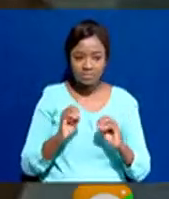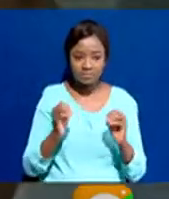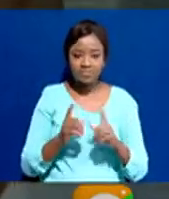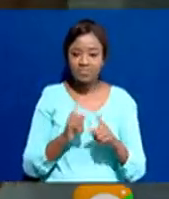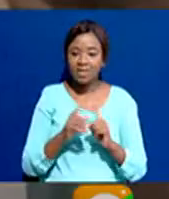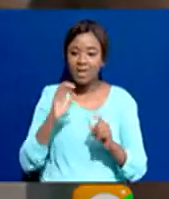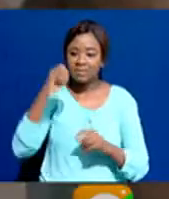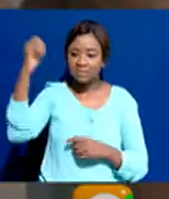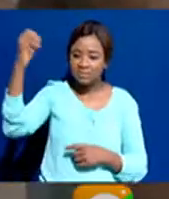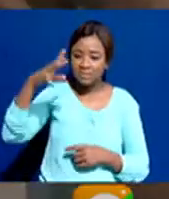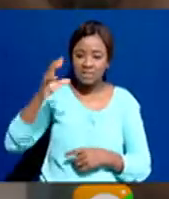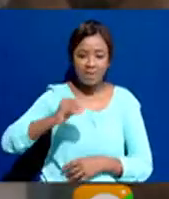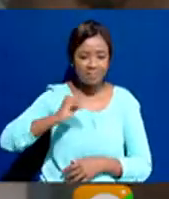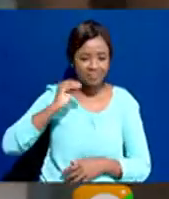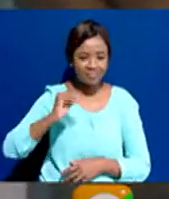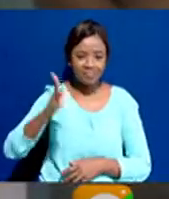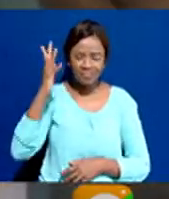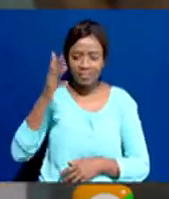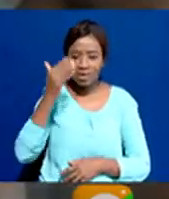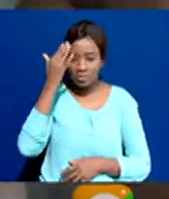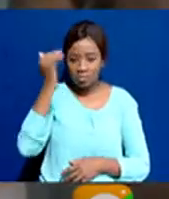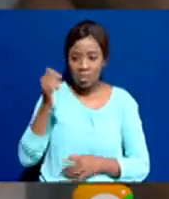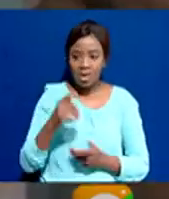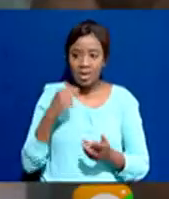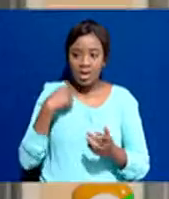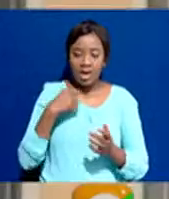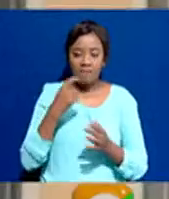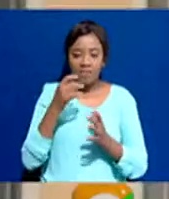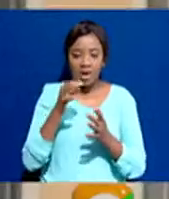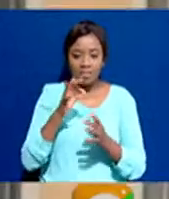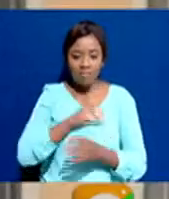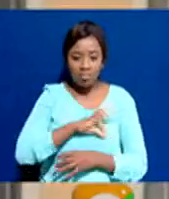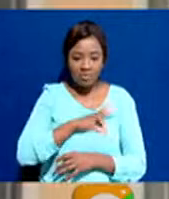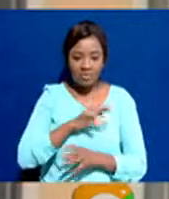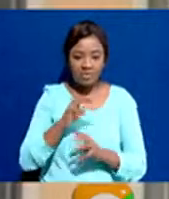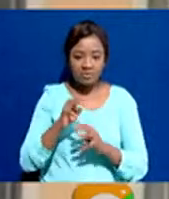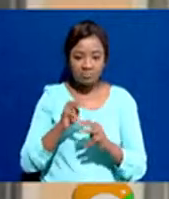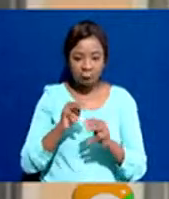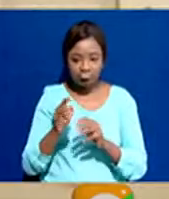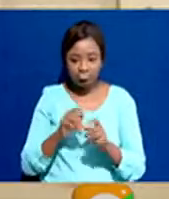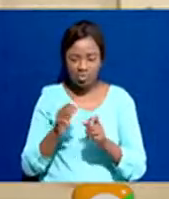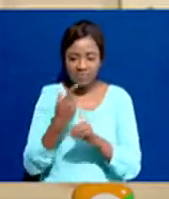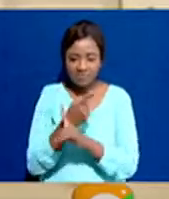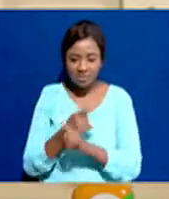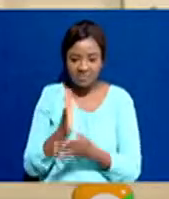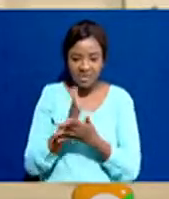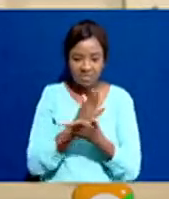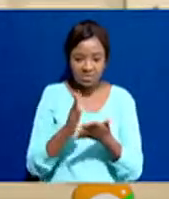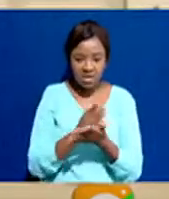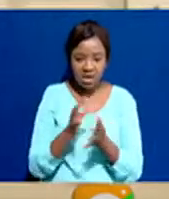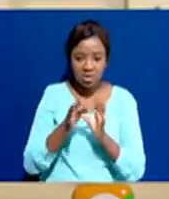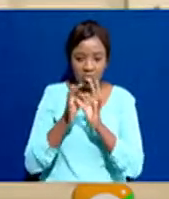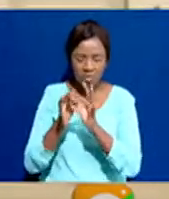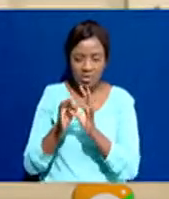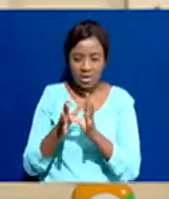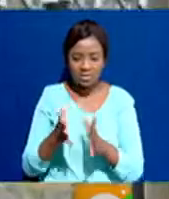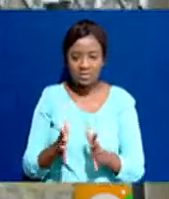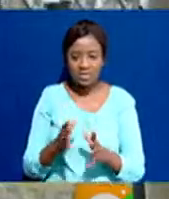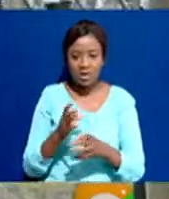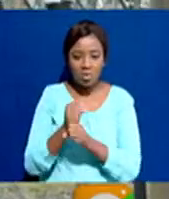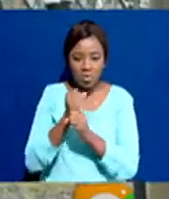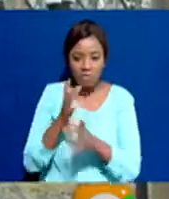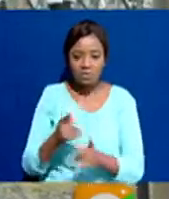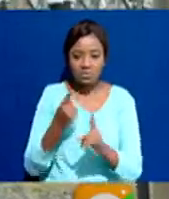cost of electricity is driven by the profit motivation of the shareholders of privately owned independent power producing